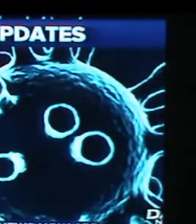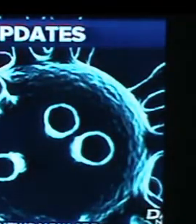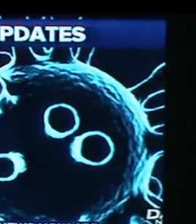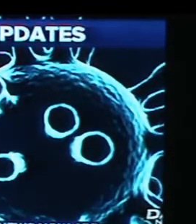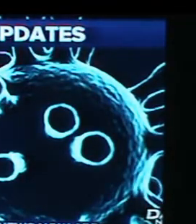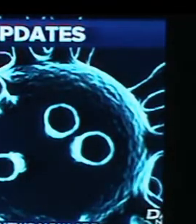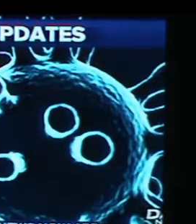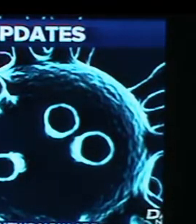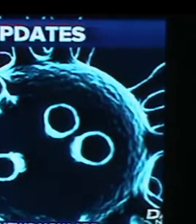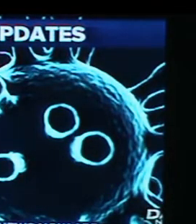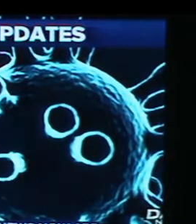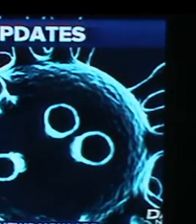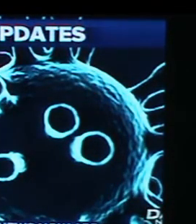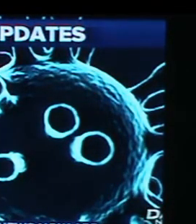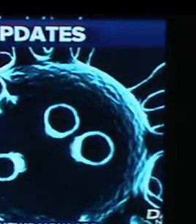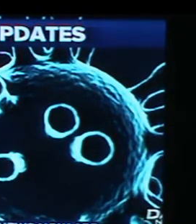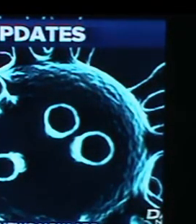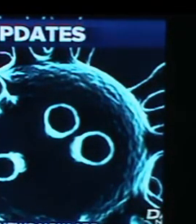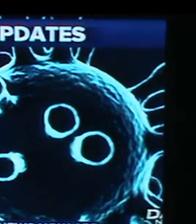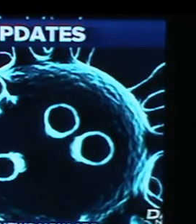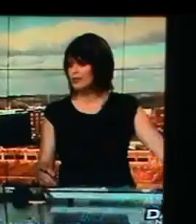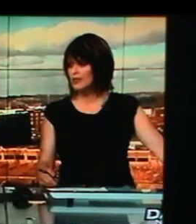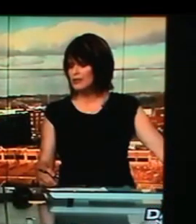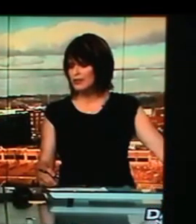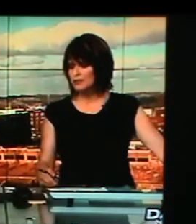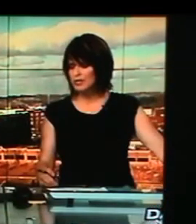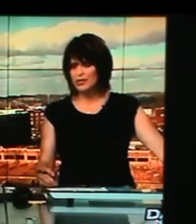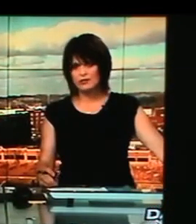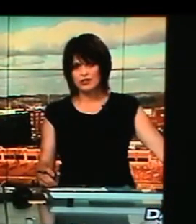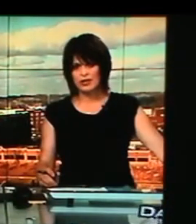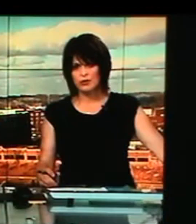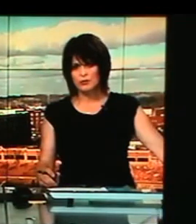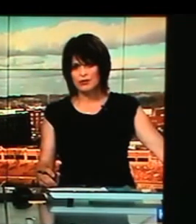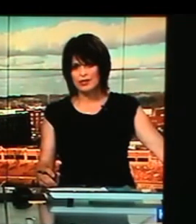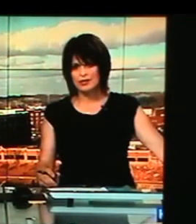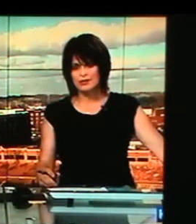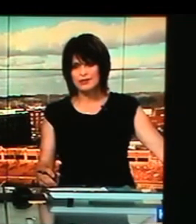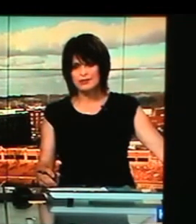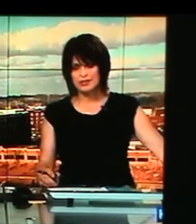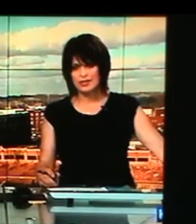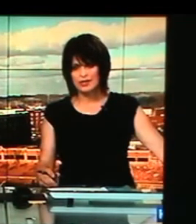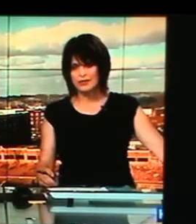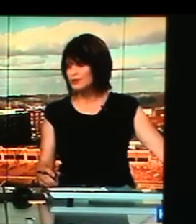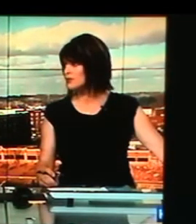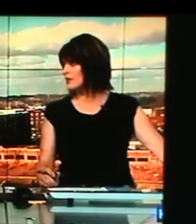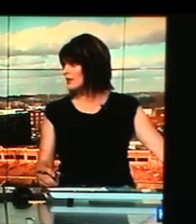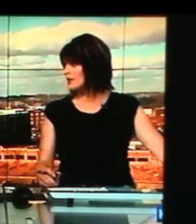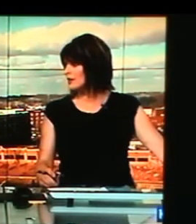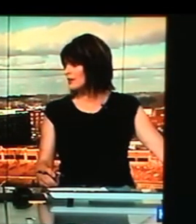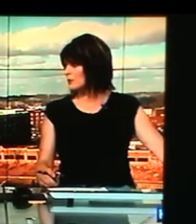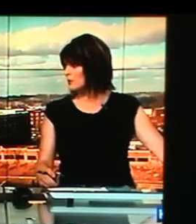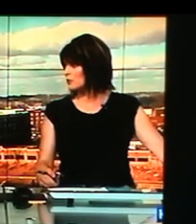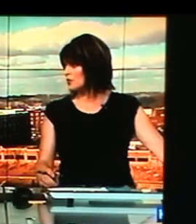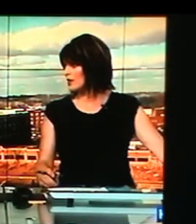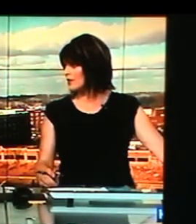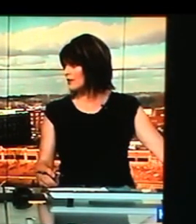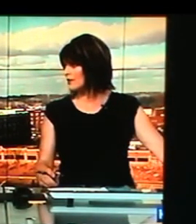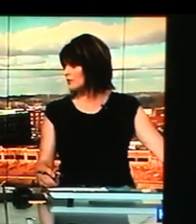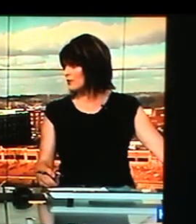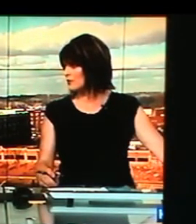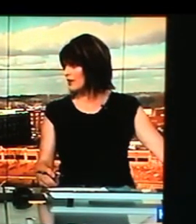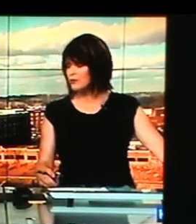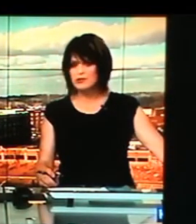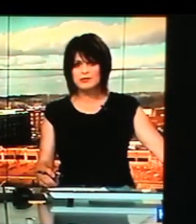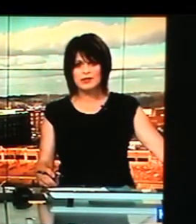Haken here in Sioux Falls giving us the latest update as to how the city is approaching